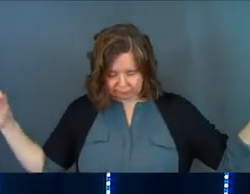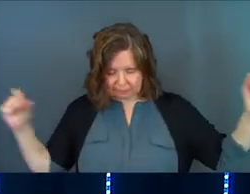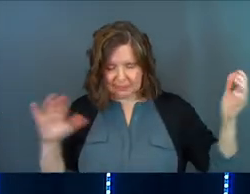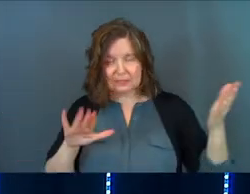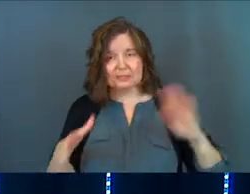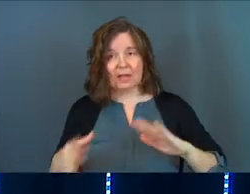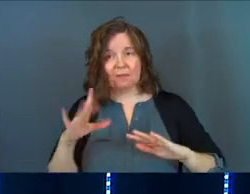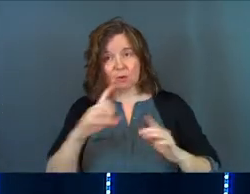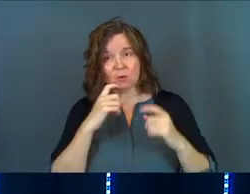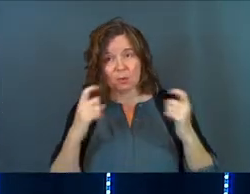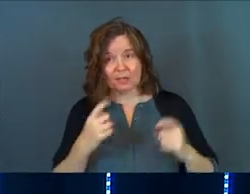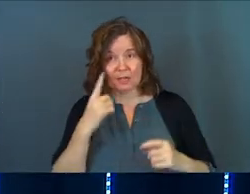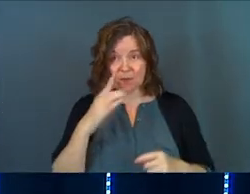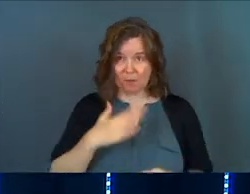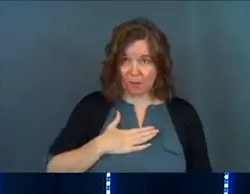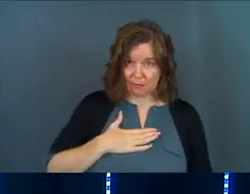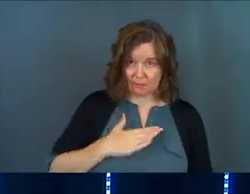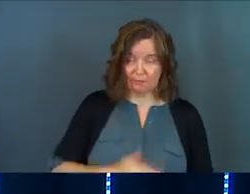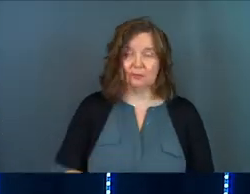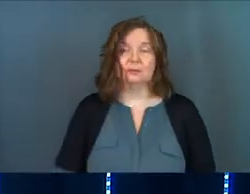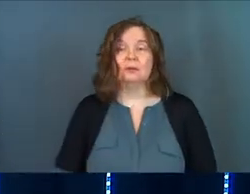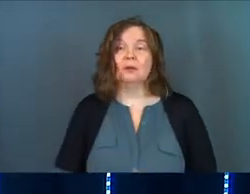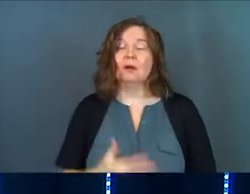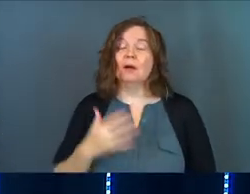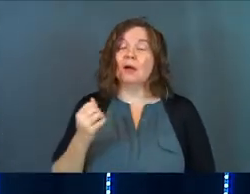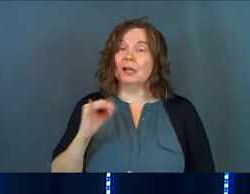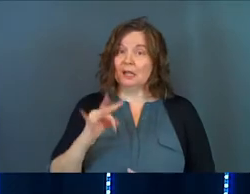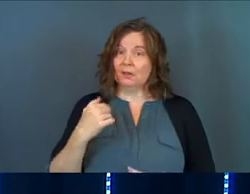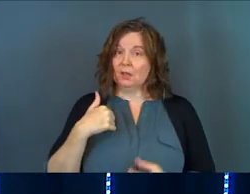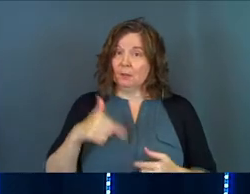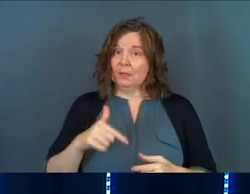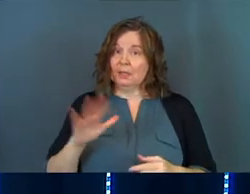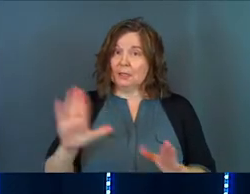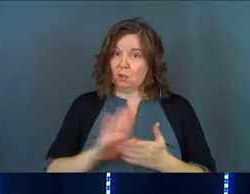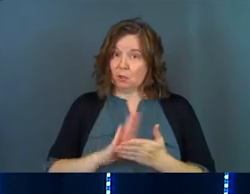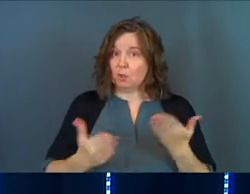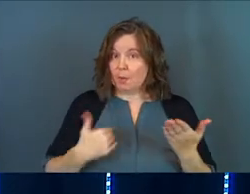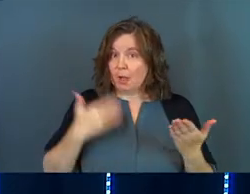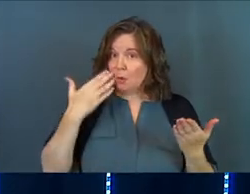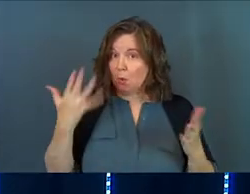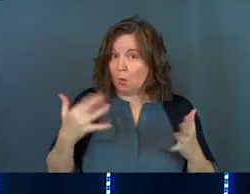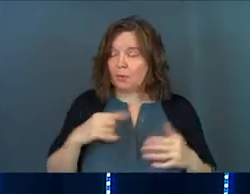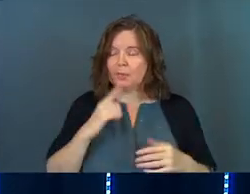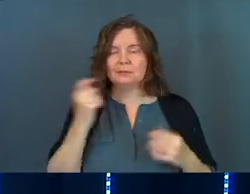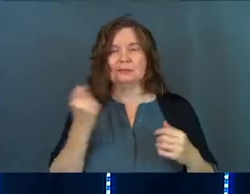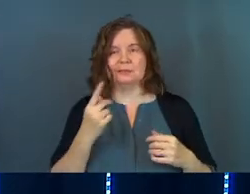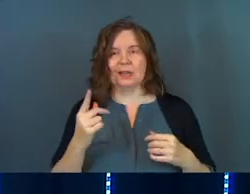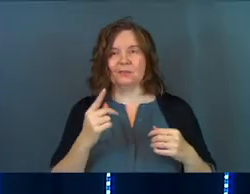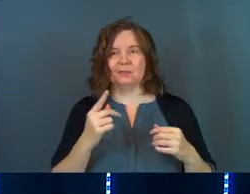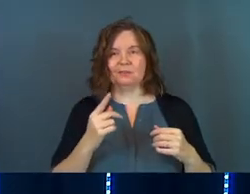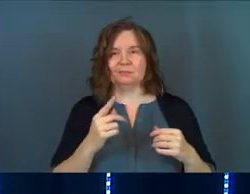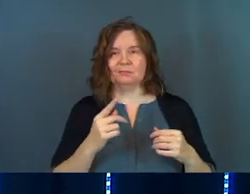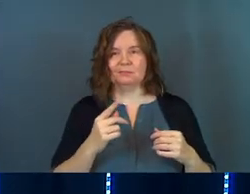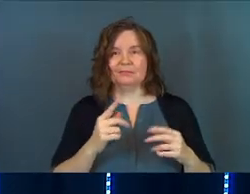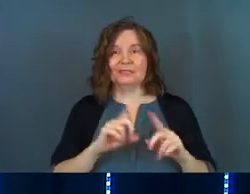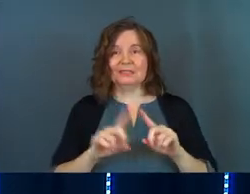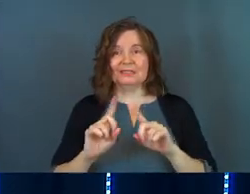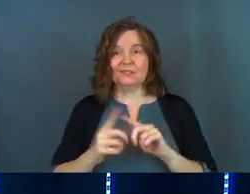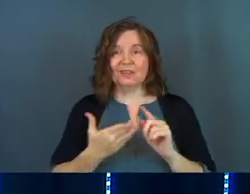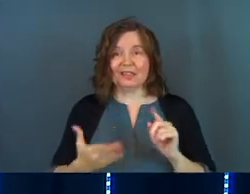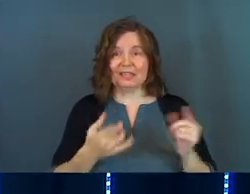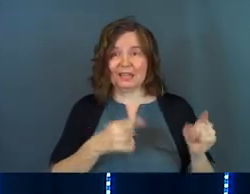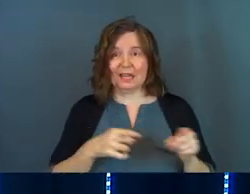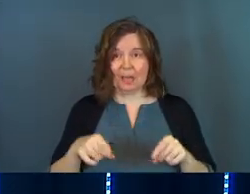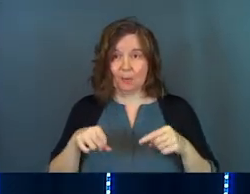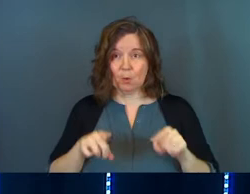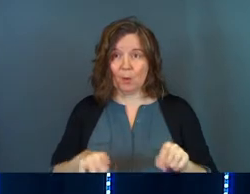cross for your sins and for mine. And if you've been to Sunday school, you might know that there are several stations, several different things